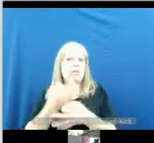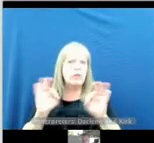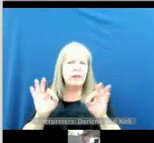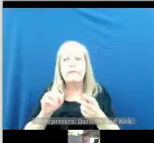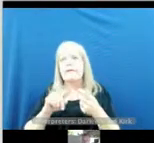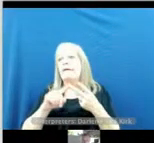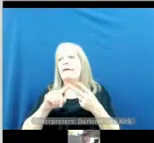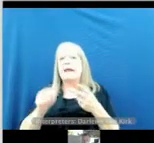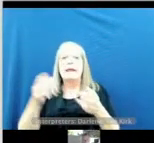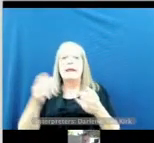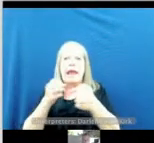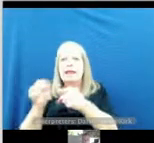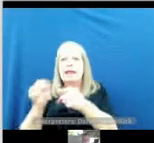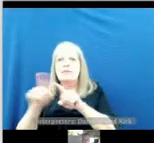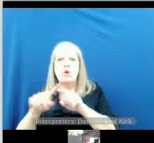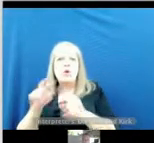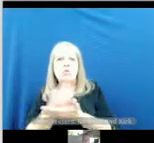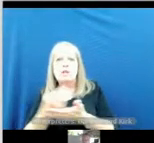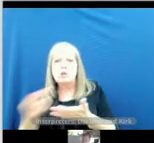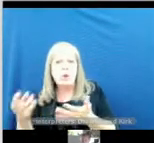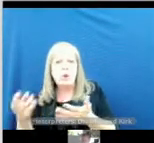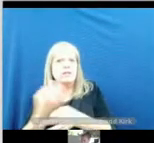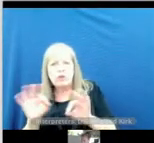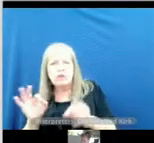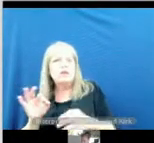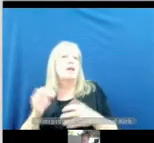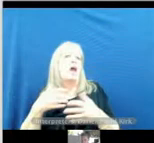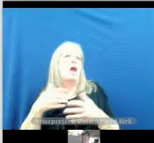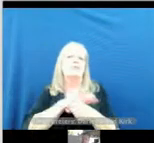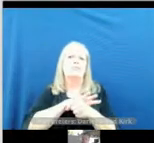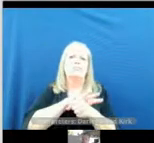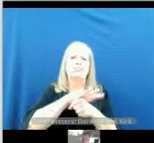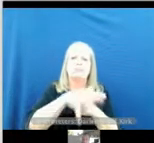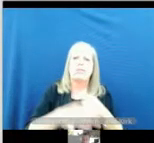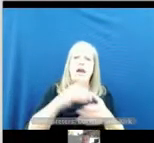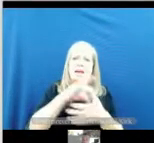in free of charge. Content is available.